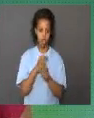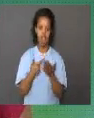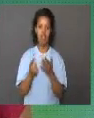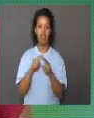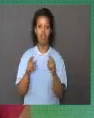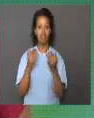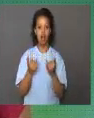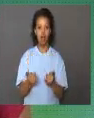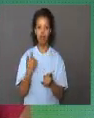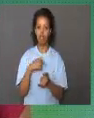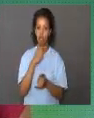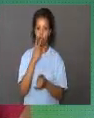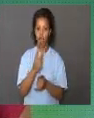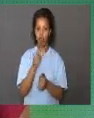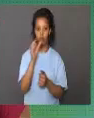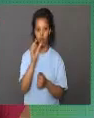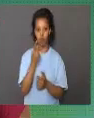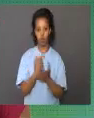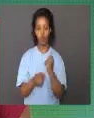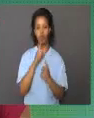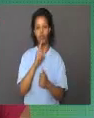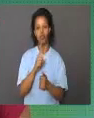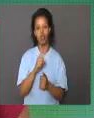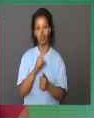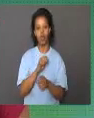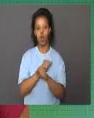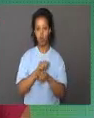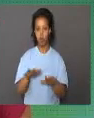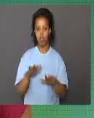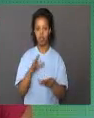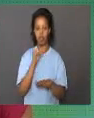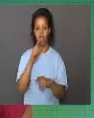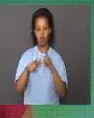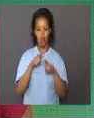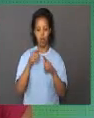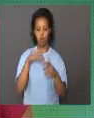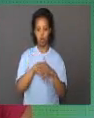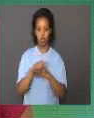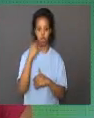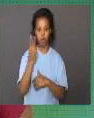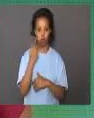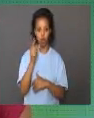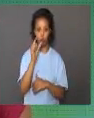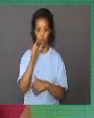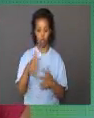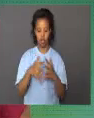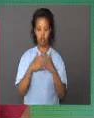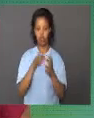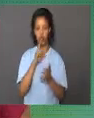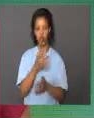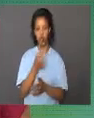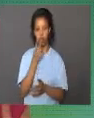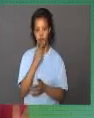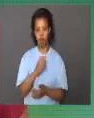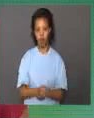instead, we will only learn about the field and laboratory equipment that biologists